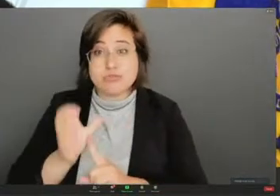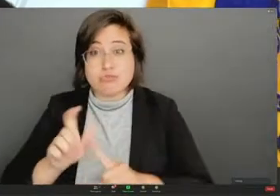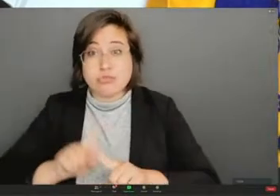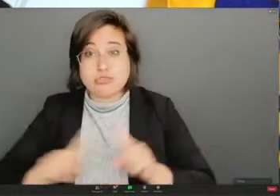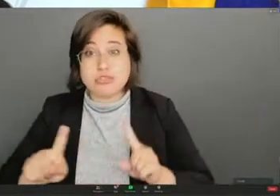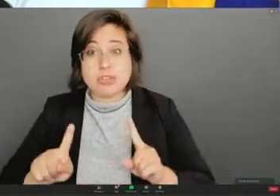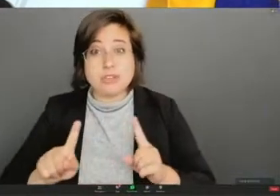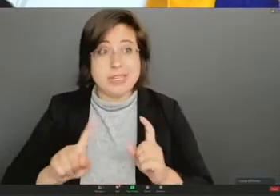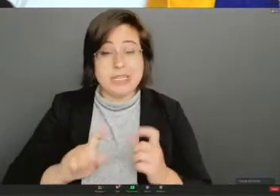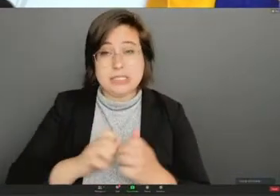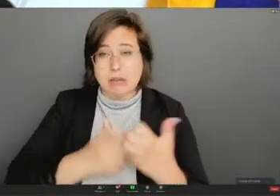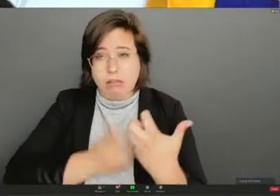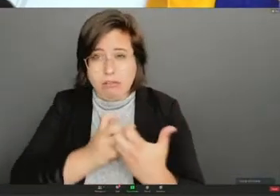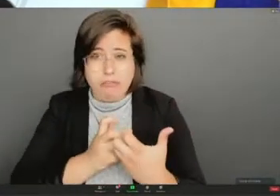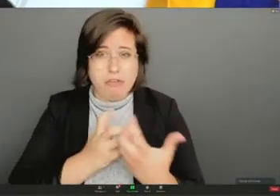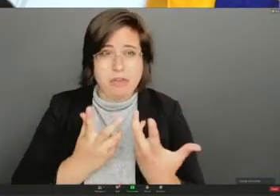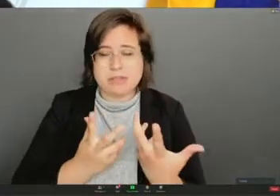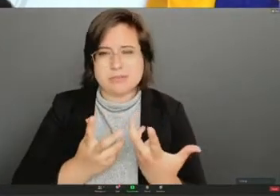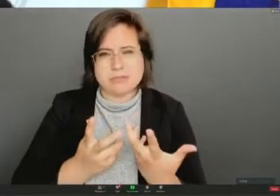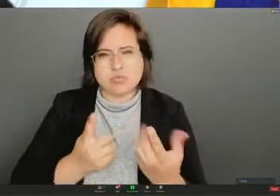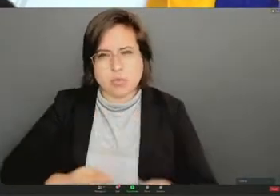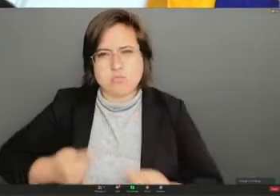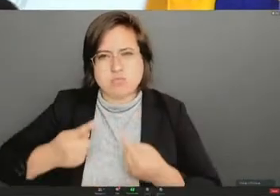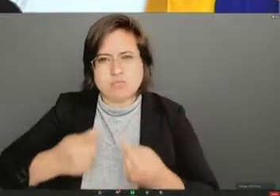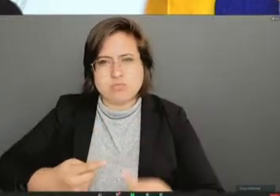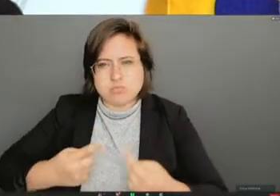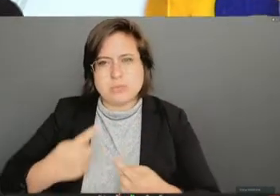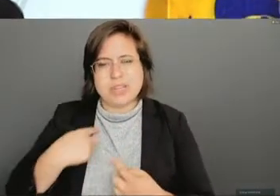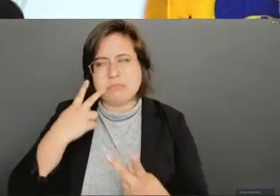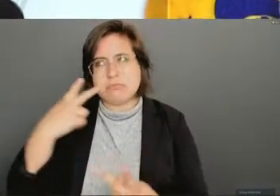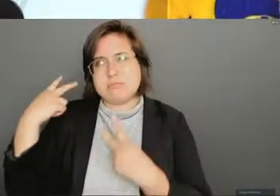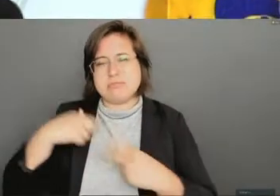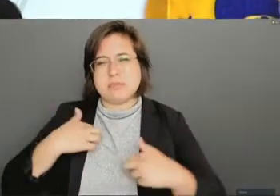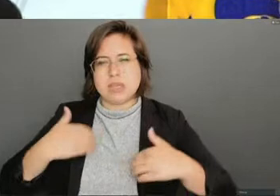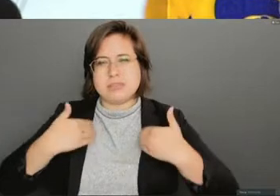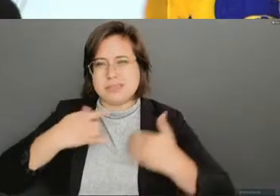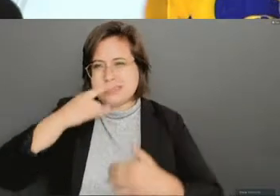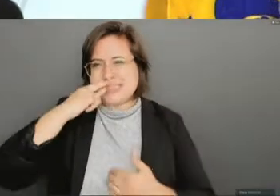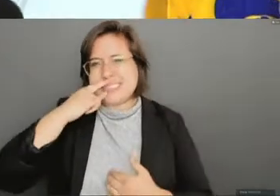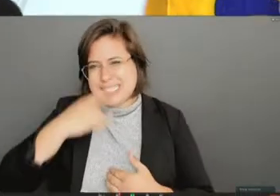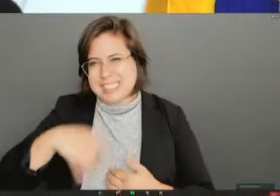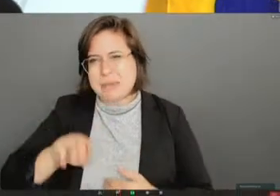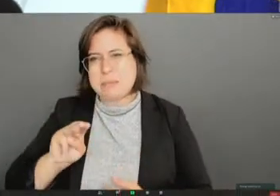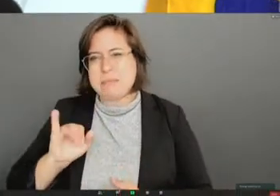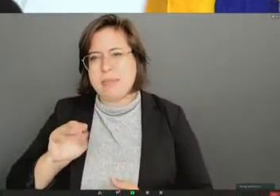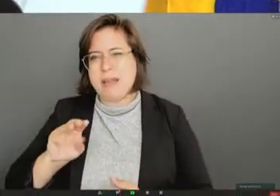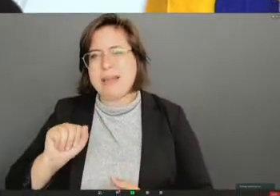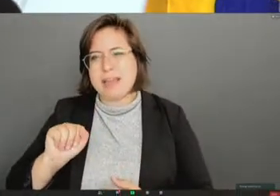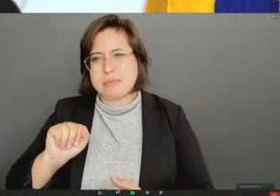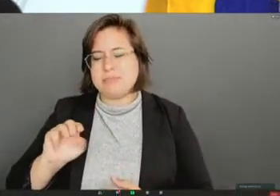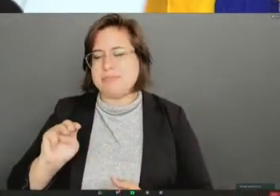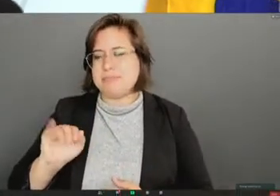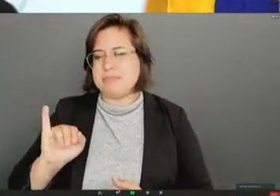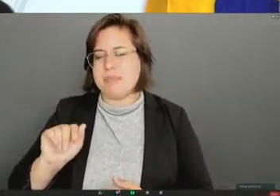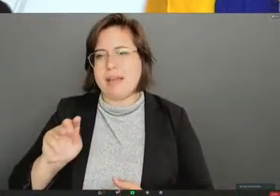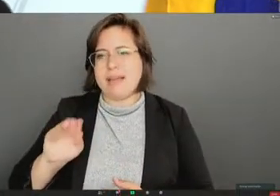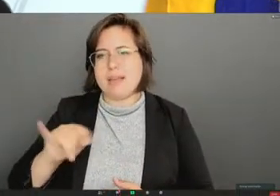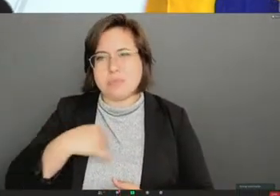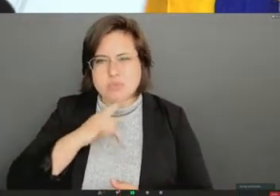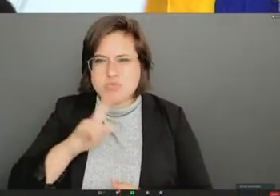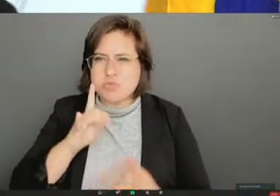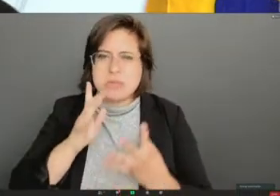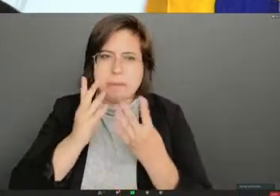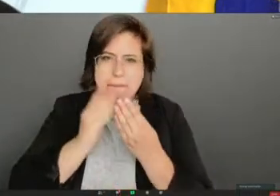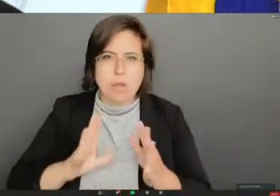fit in. And I certainly felt that as a young kid growing up in Miami, where we were really blessed to have teachers